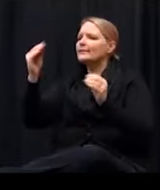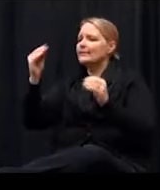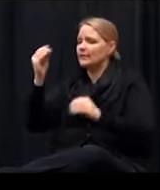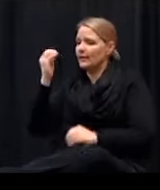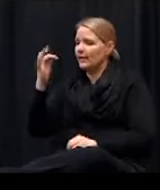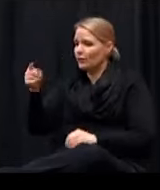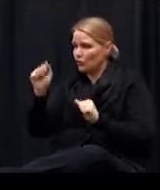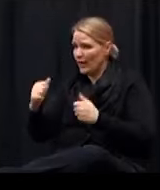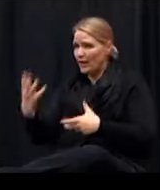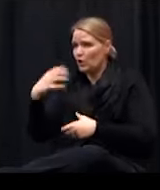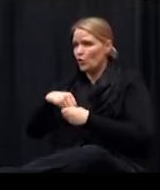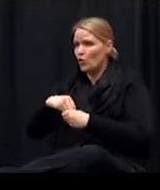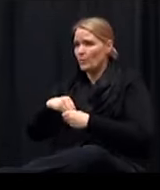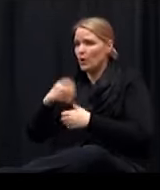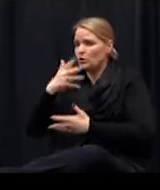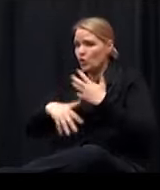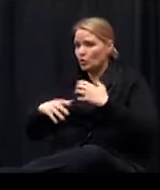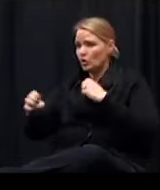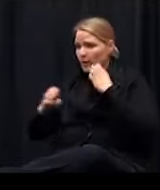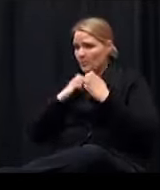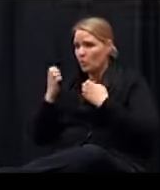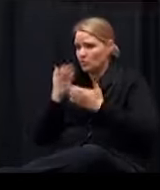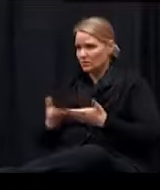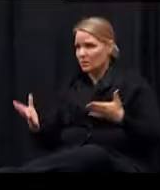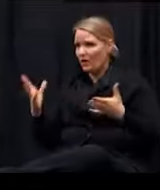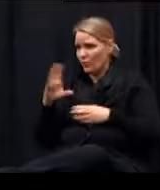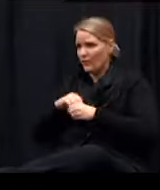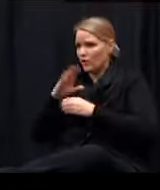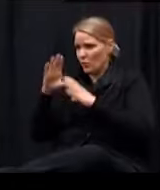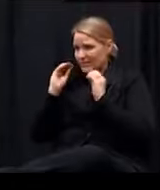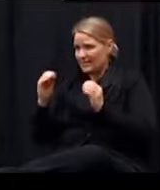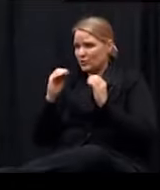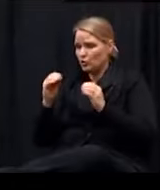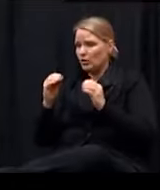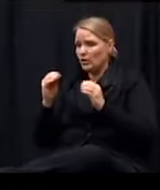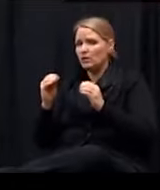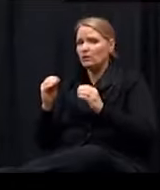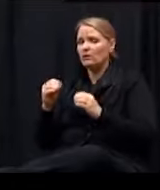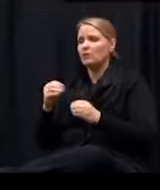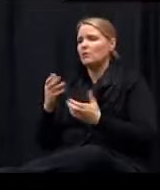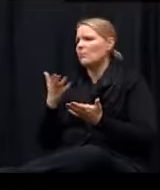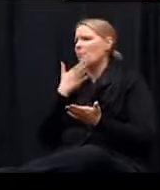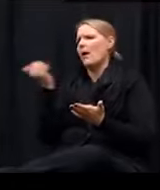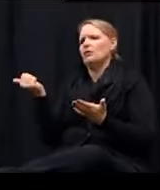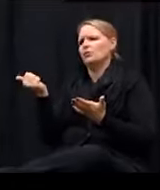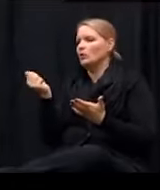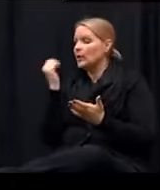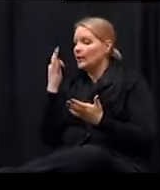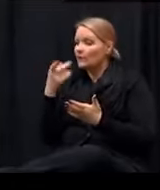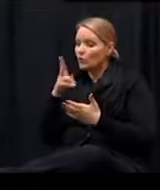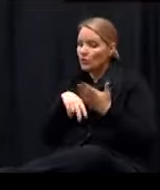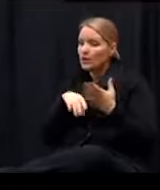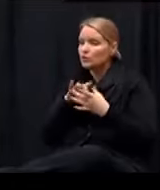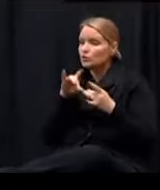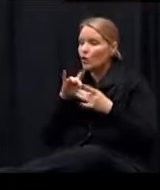if you can incorporate social emotional stuff in it, even better. So if you're reading a